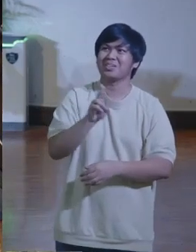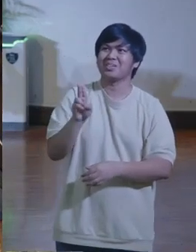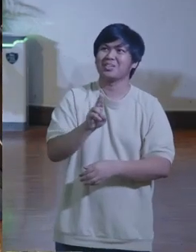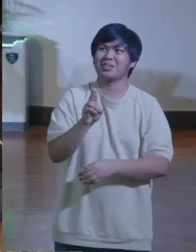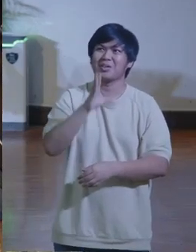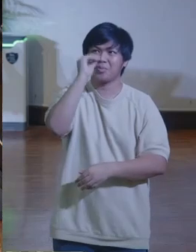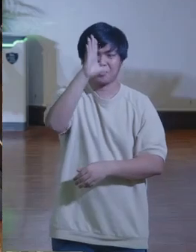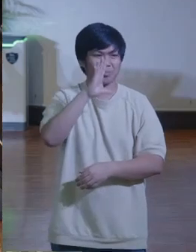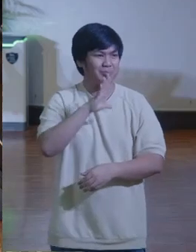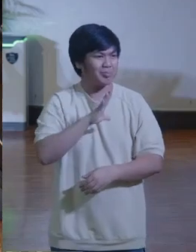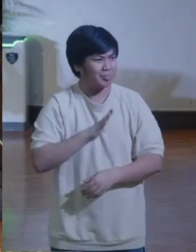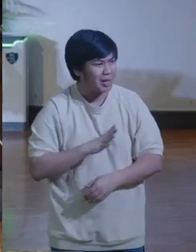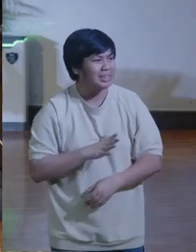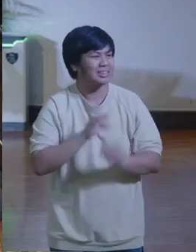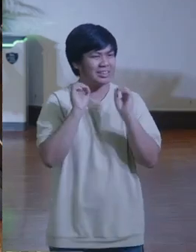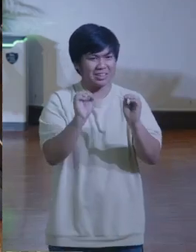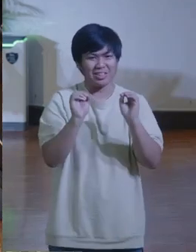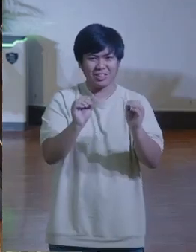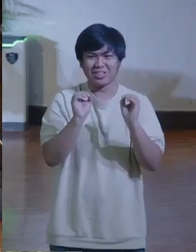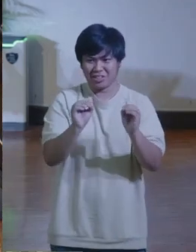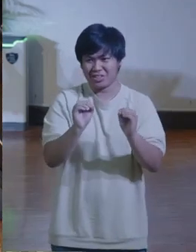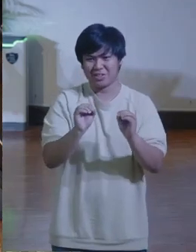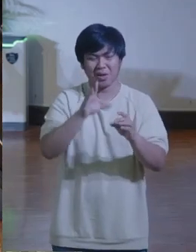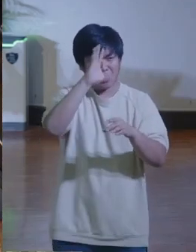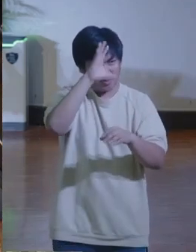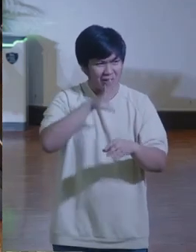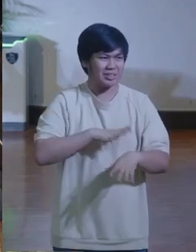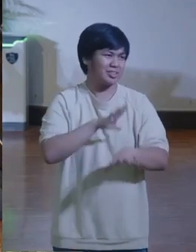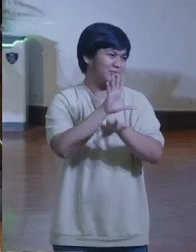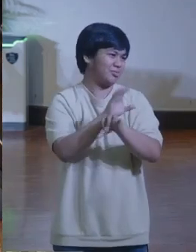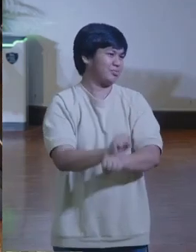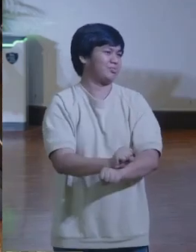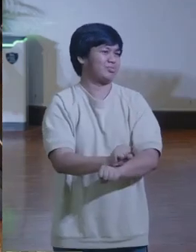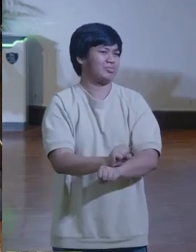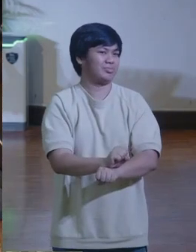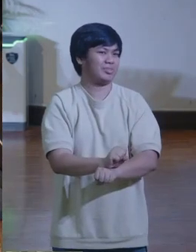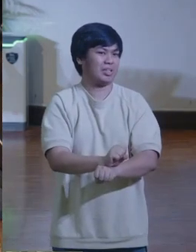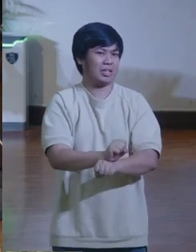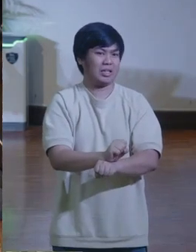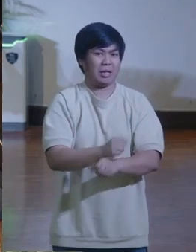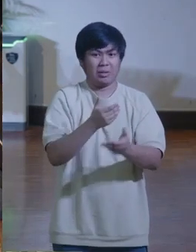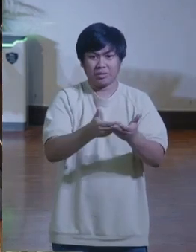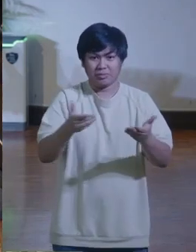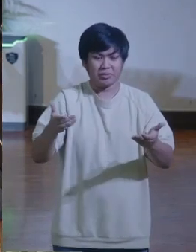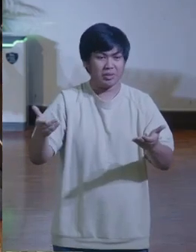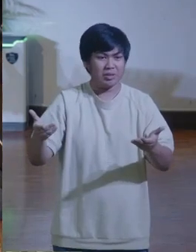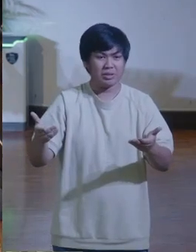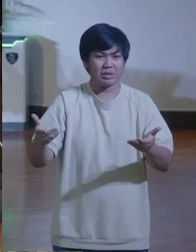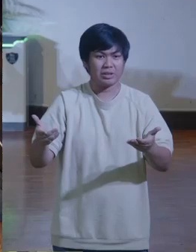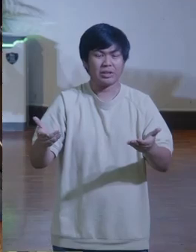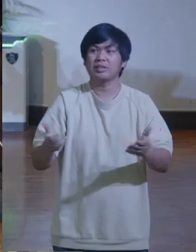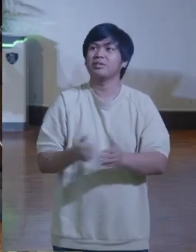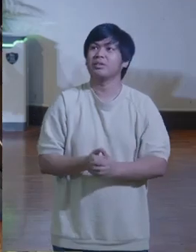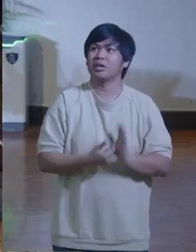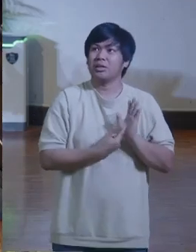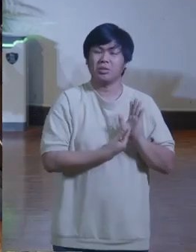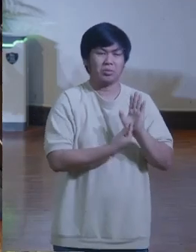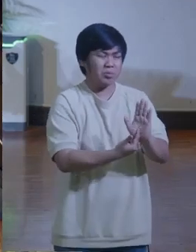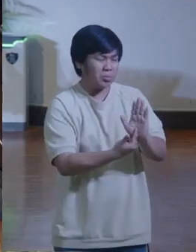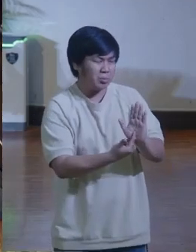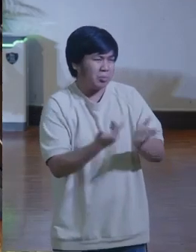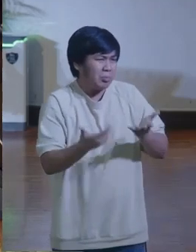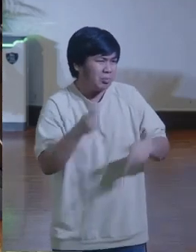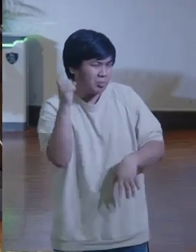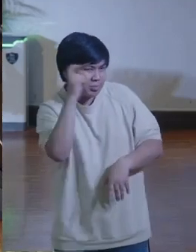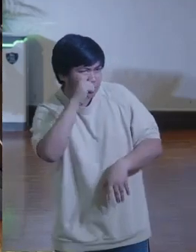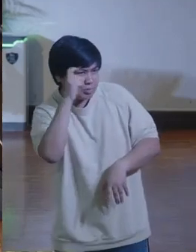according to human precepts and teachings. These have indeed an appearance of